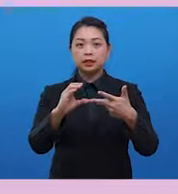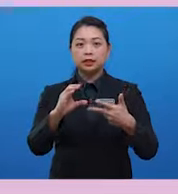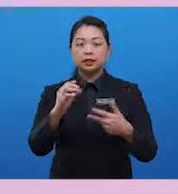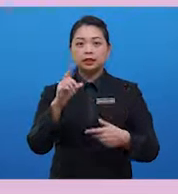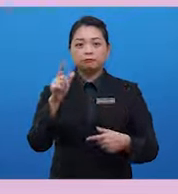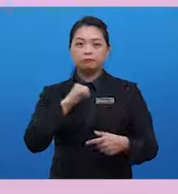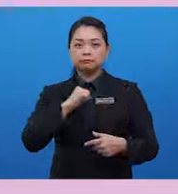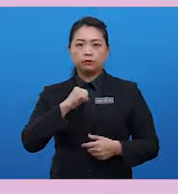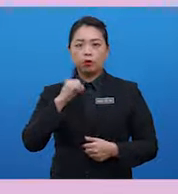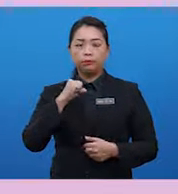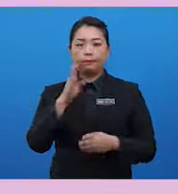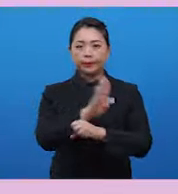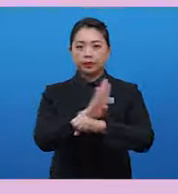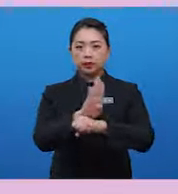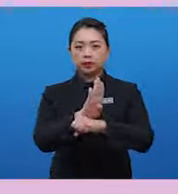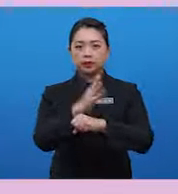your own business